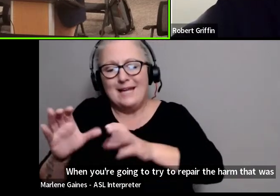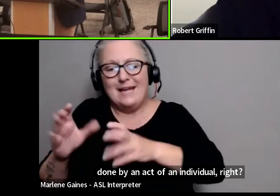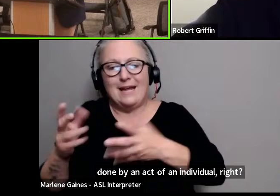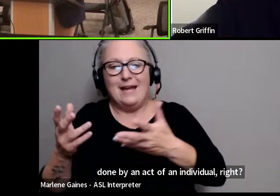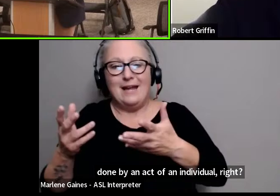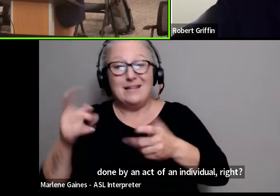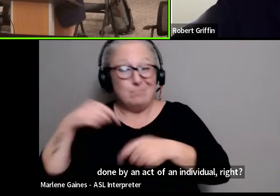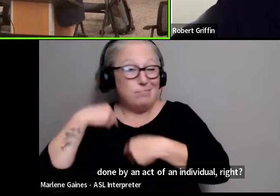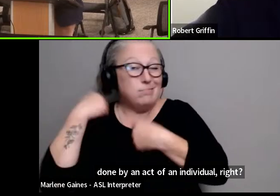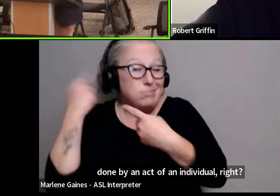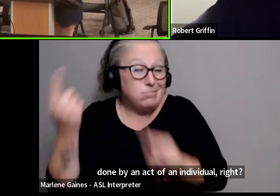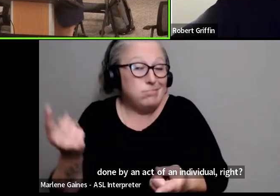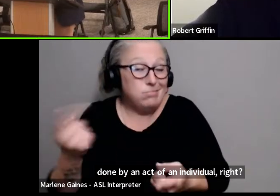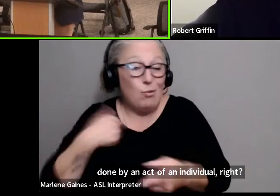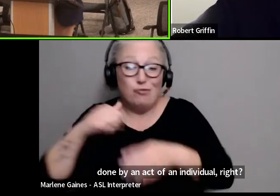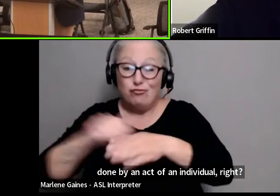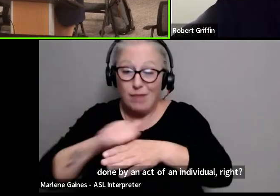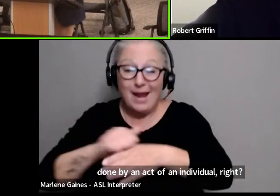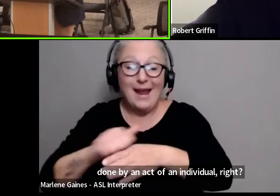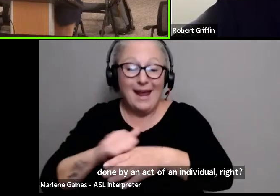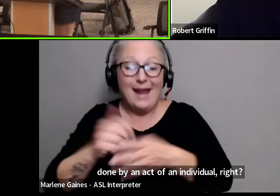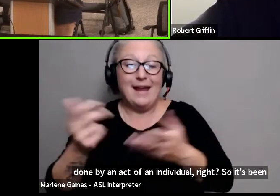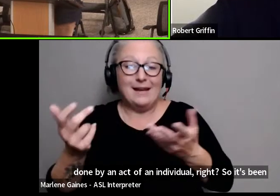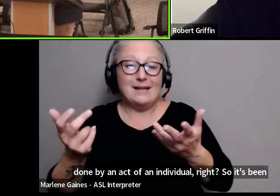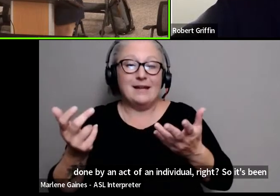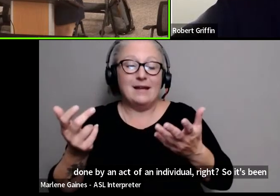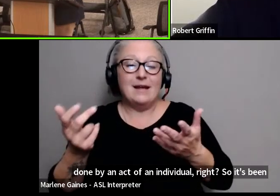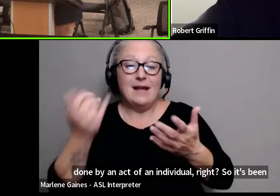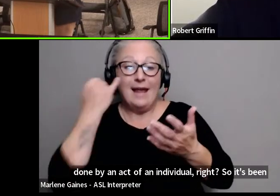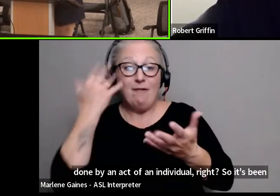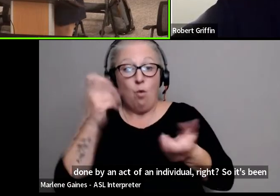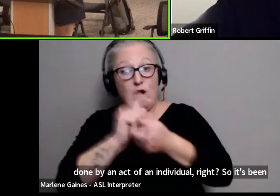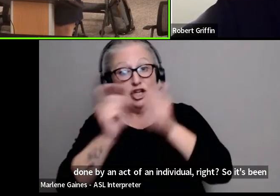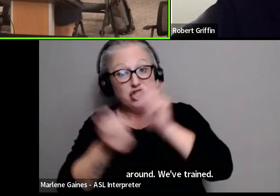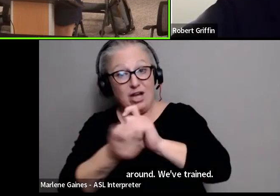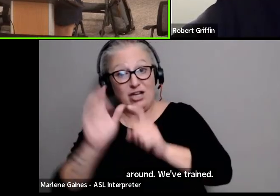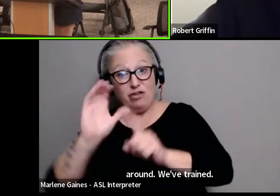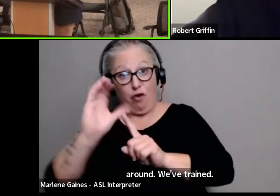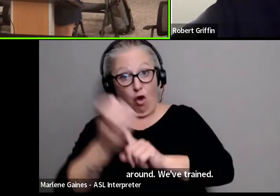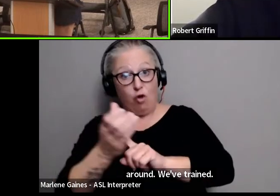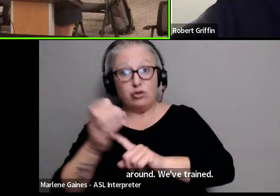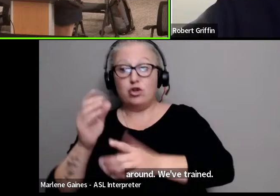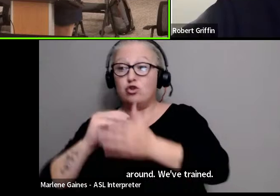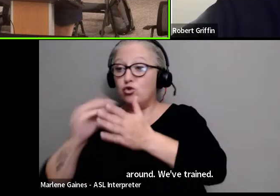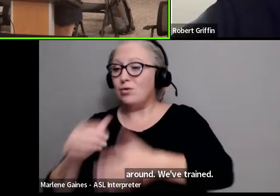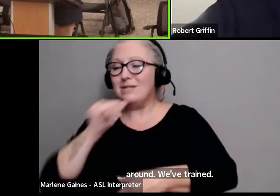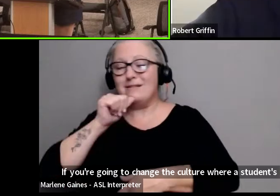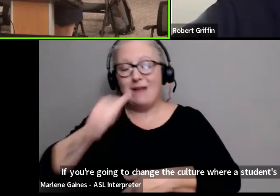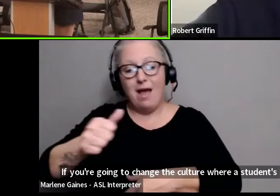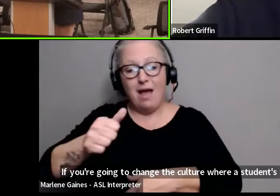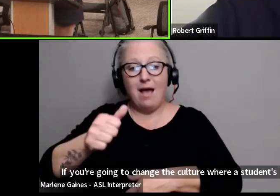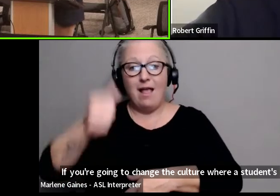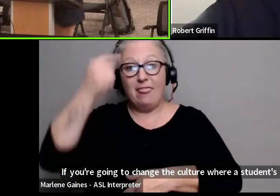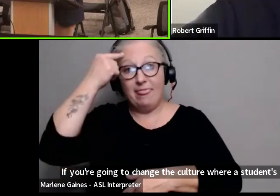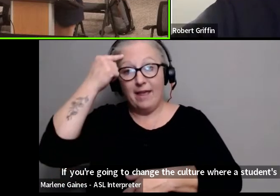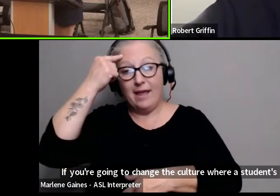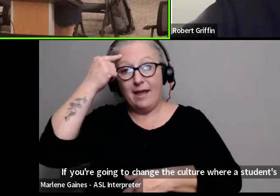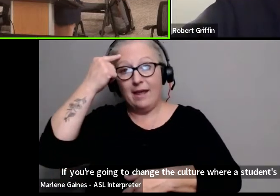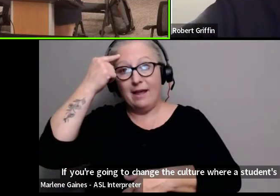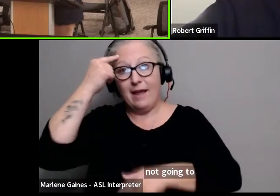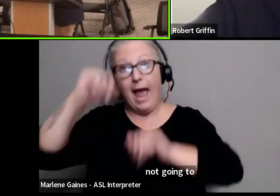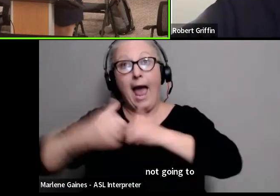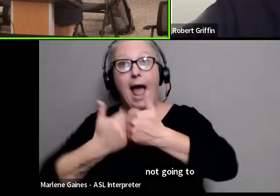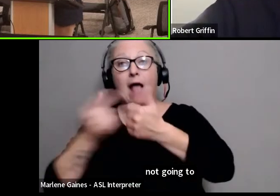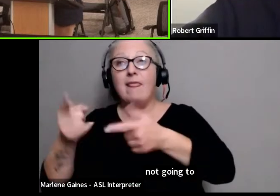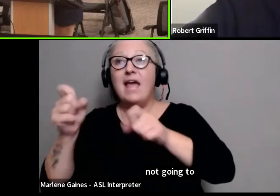been around. We've trained. I think if you're going to change the culture where a student's not going to think that the one way to